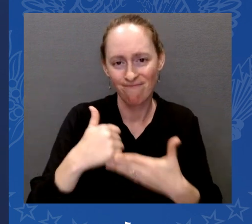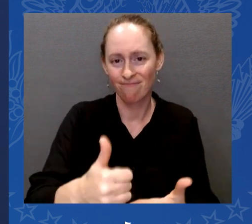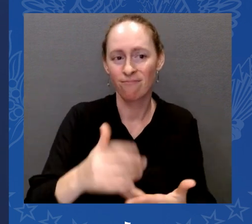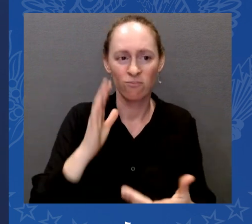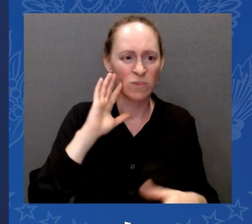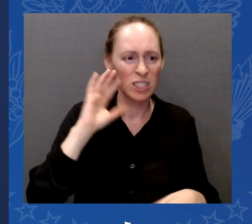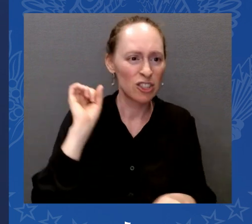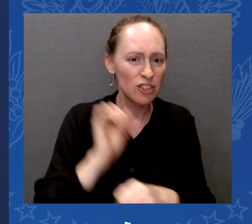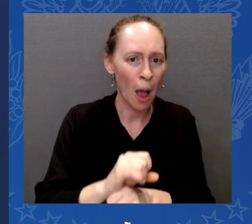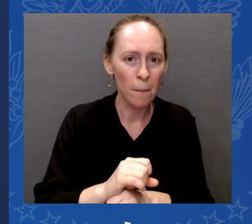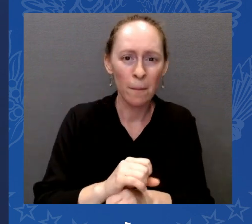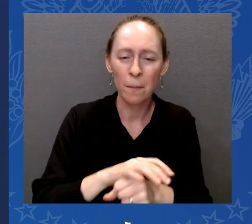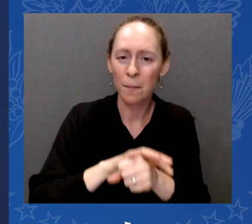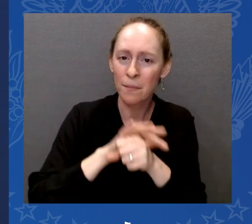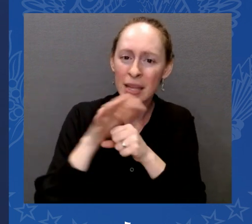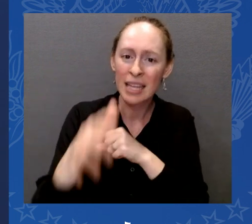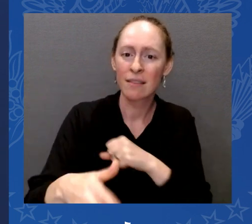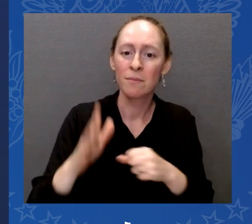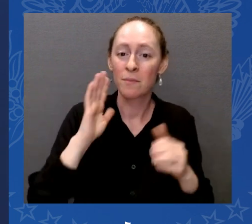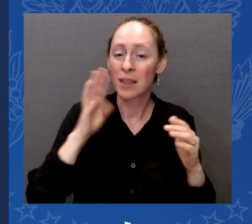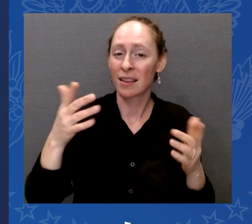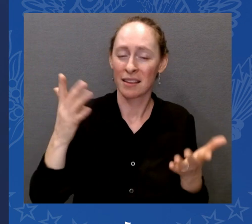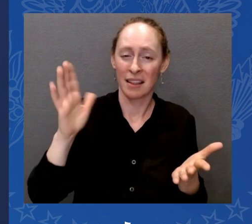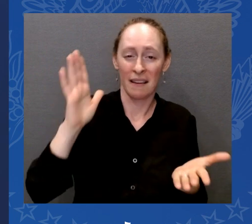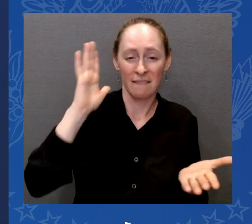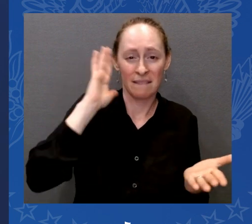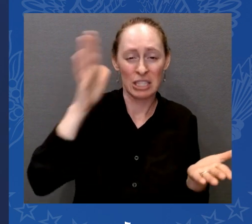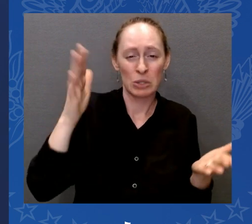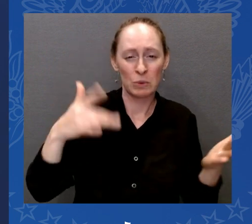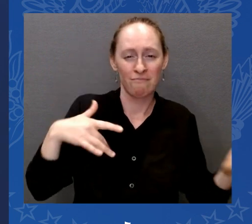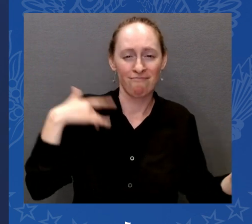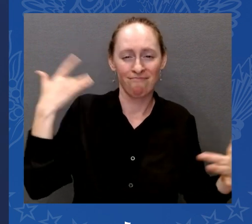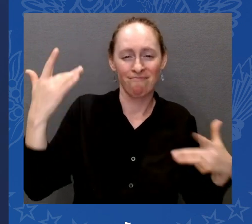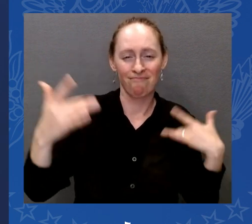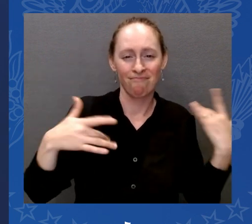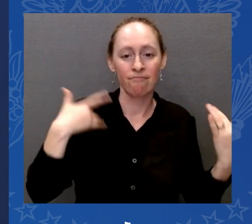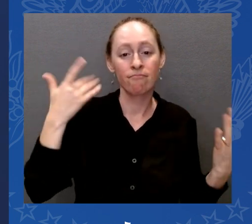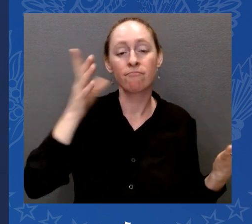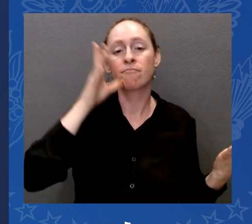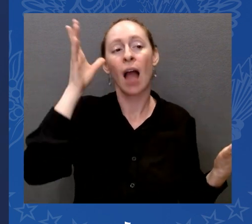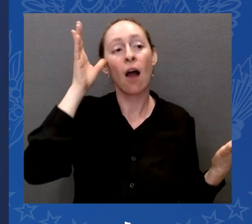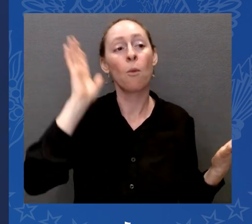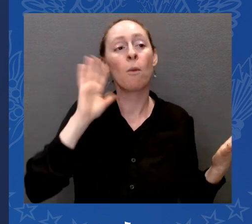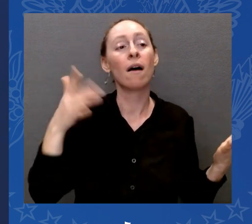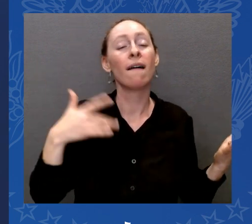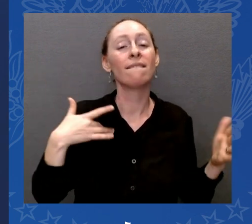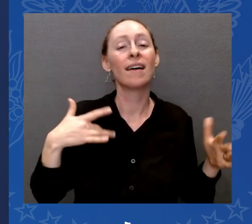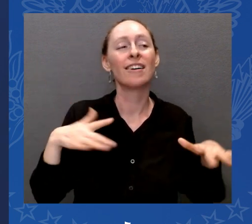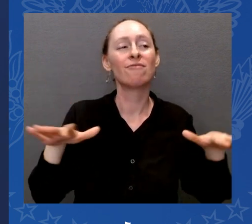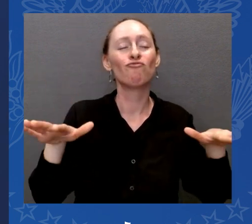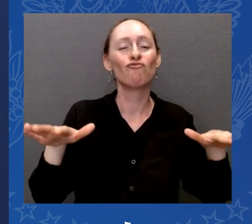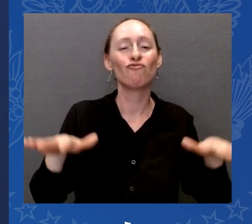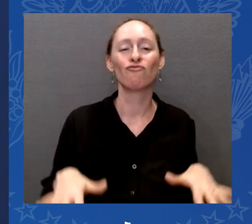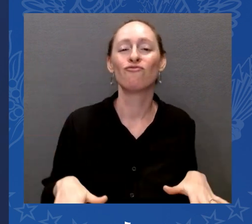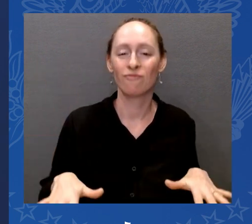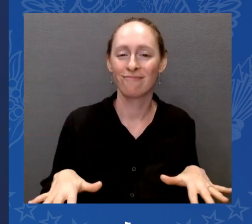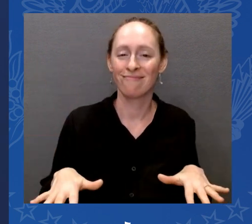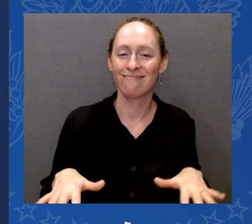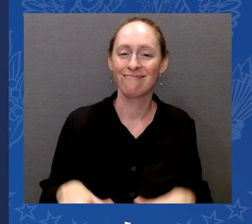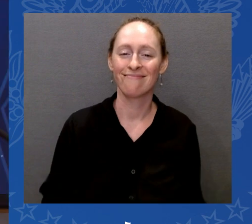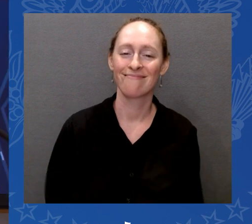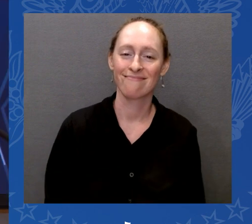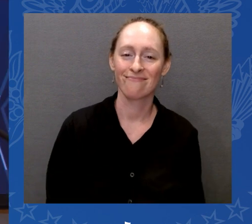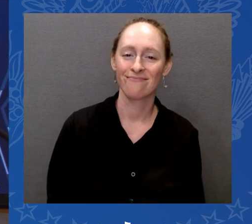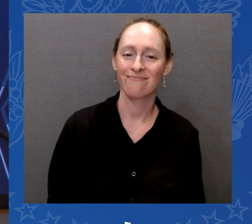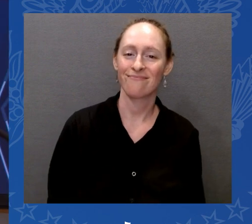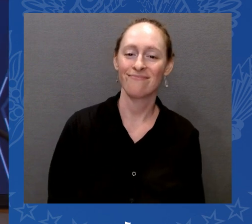every parent dreams of for their children. A $500 million community investment fund,